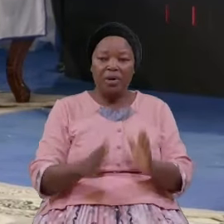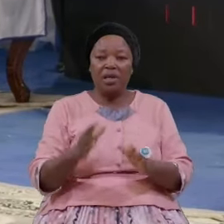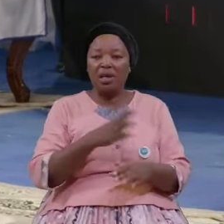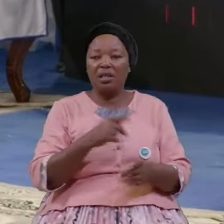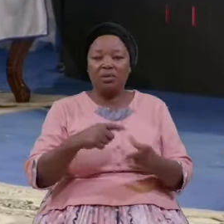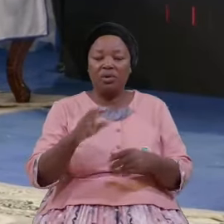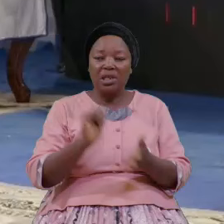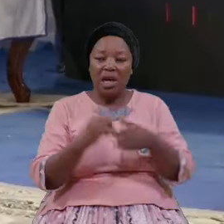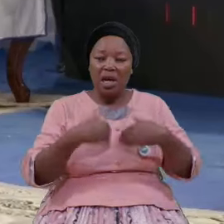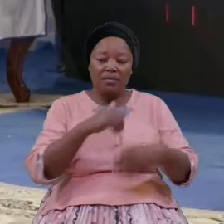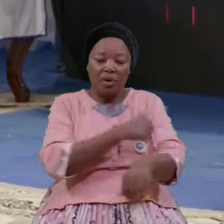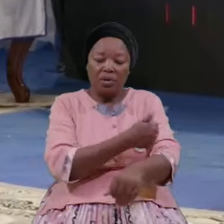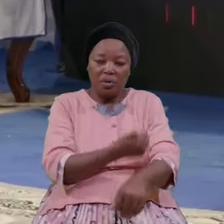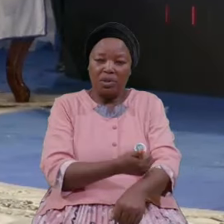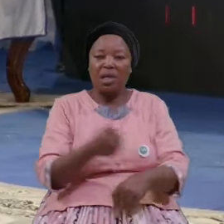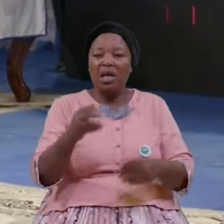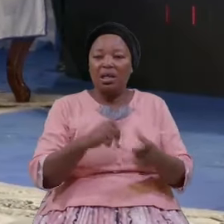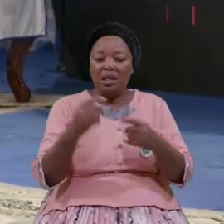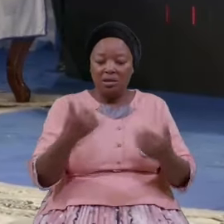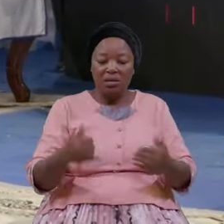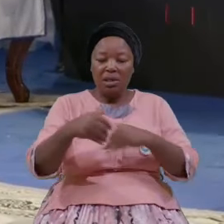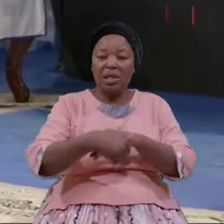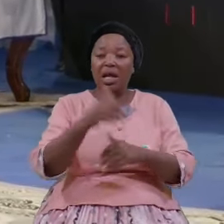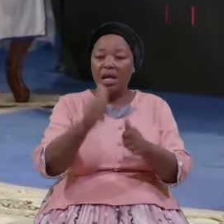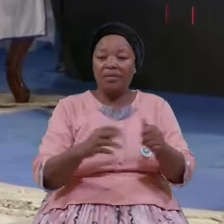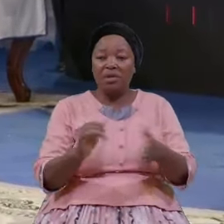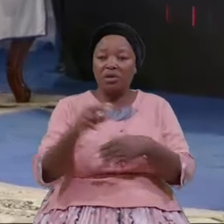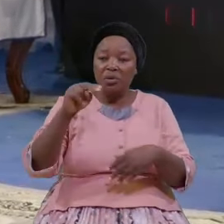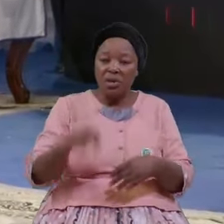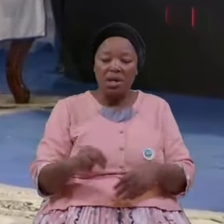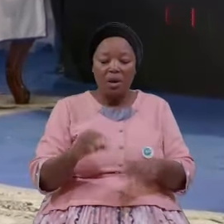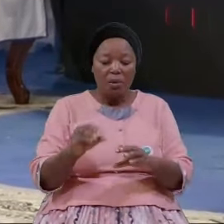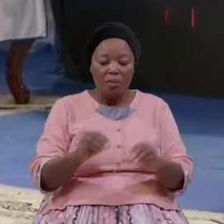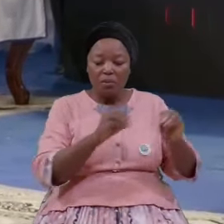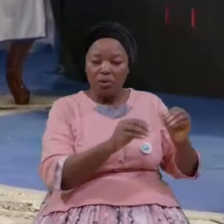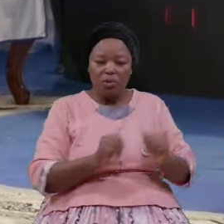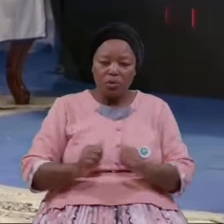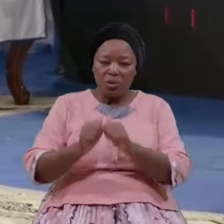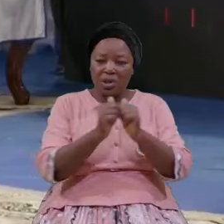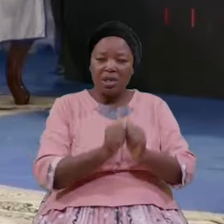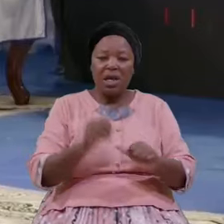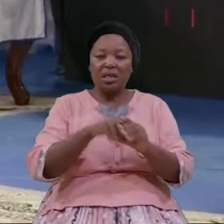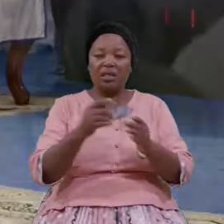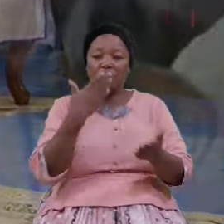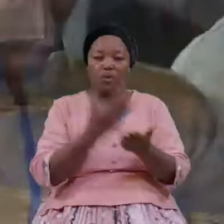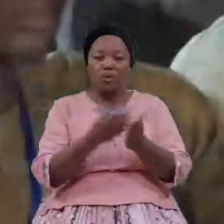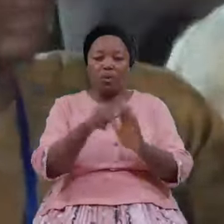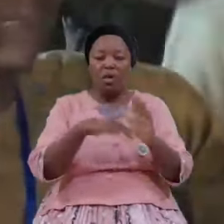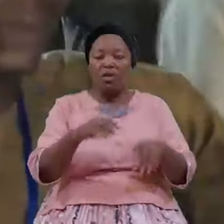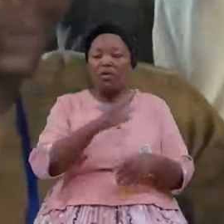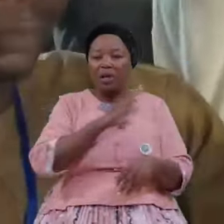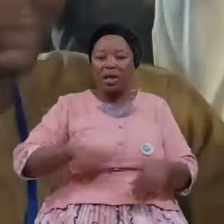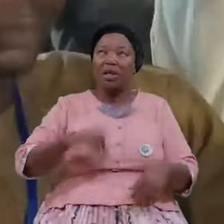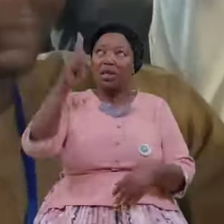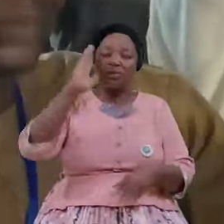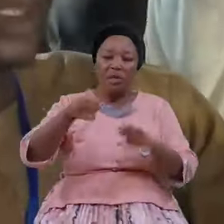And tonight, everything you need, package in the goodness of Christ, he will give to you.